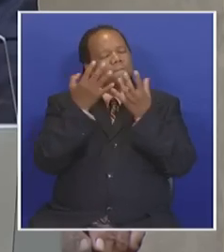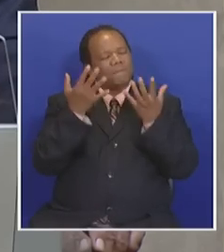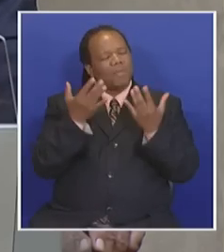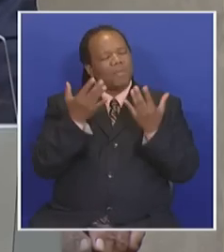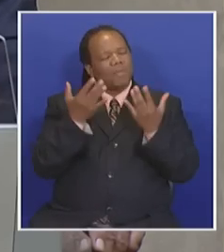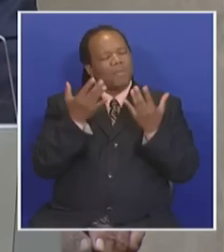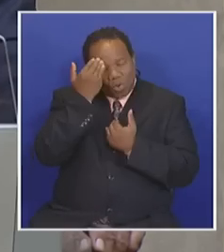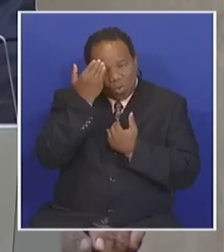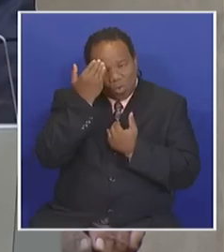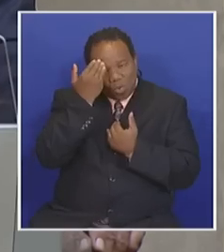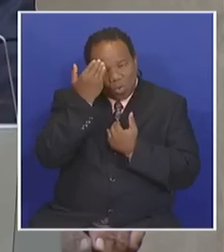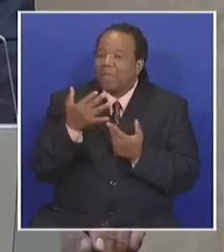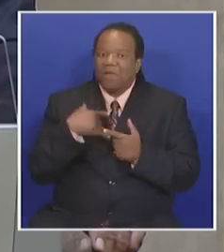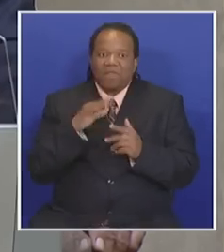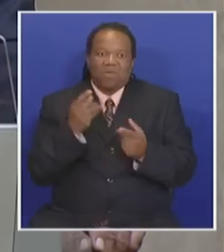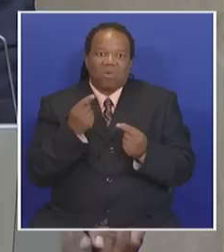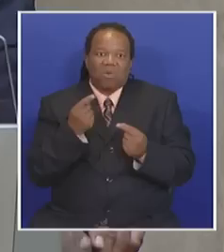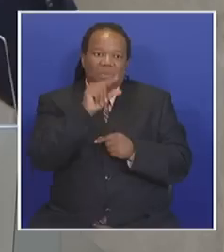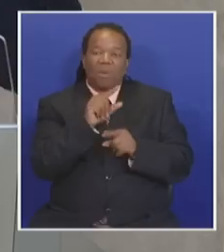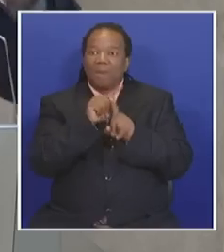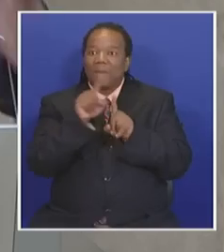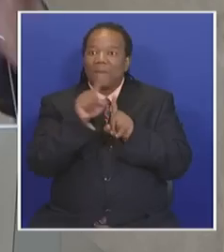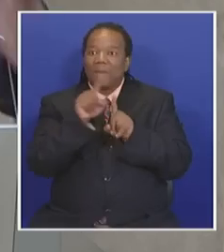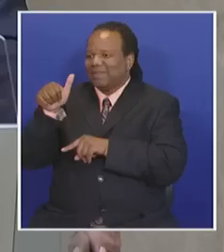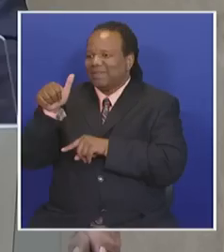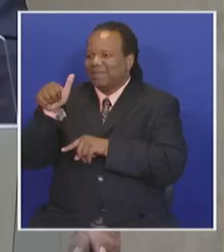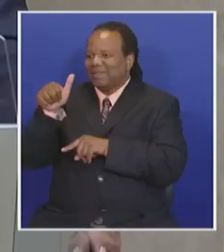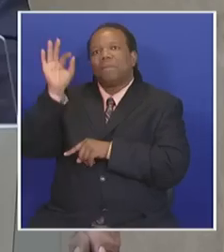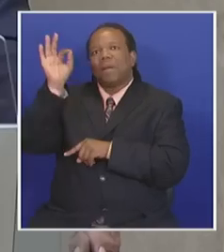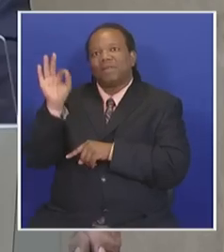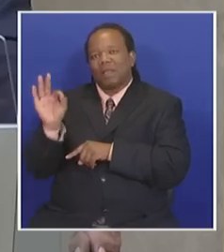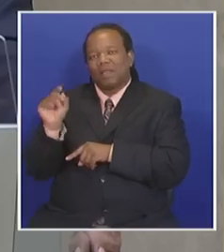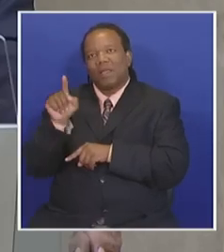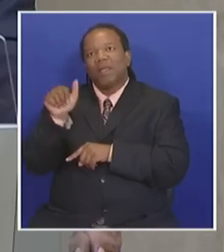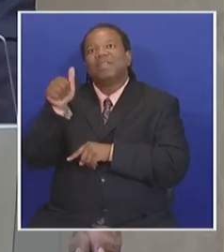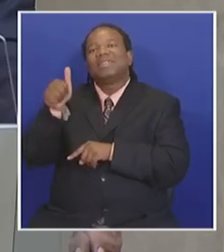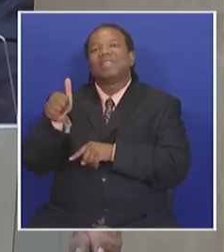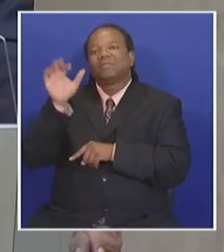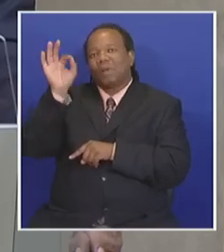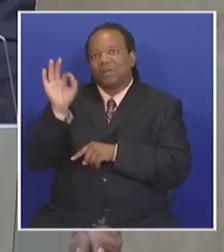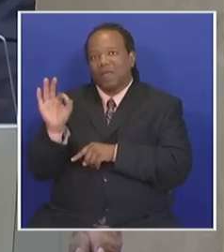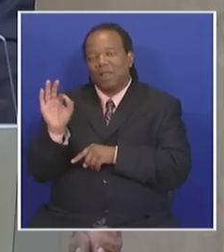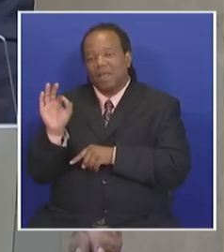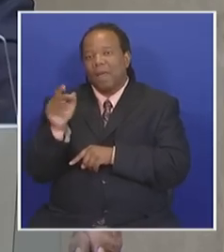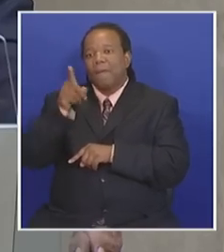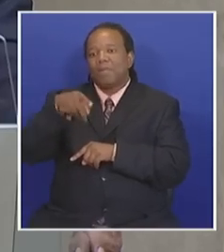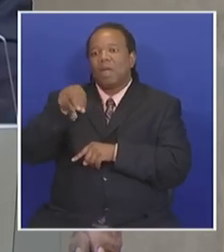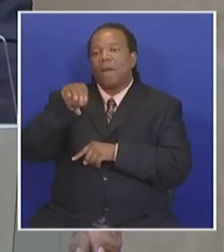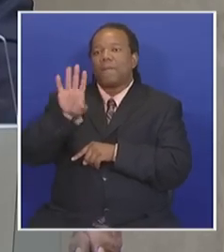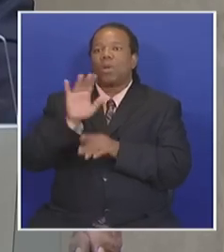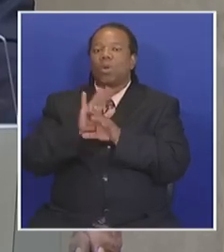like much, but to 60% of, for example, Peter Maritzburg households, who earn between 0